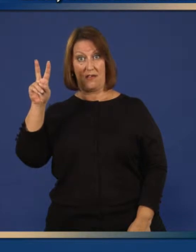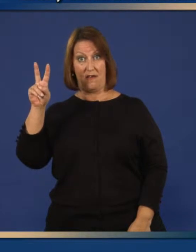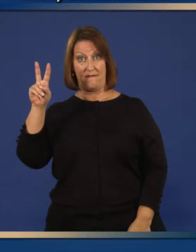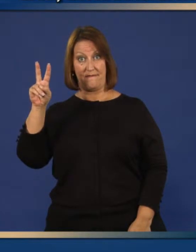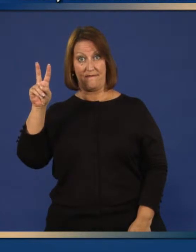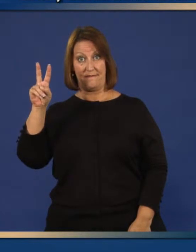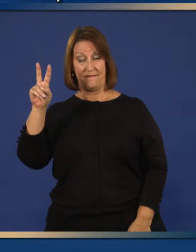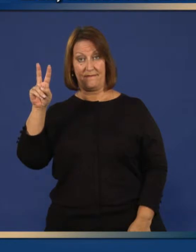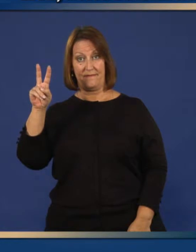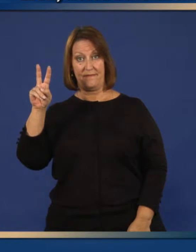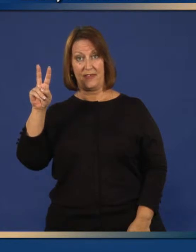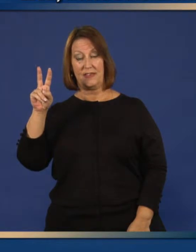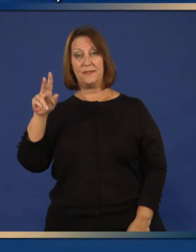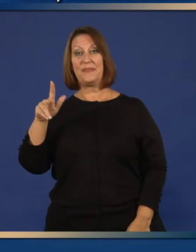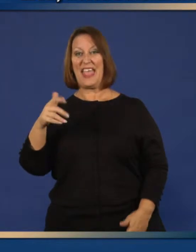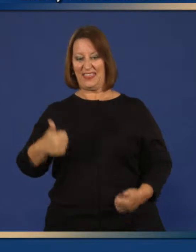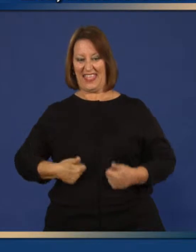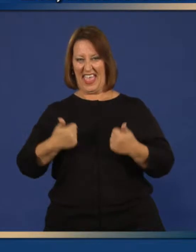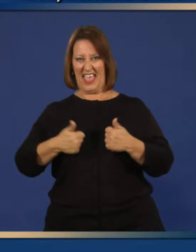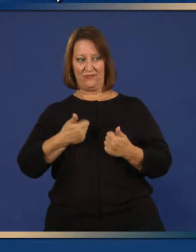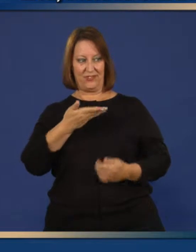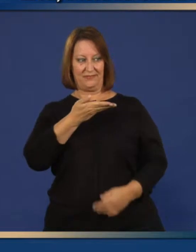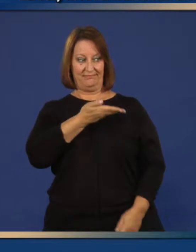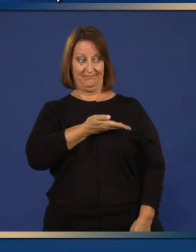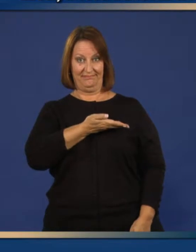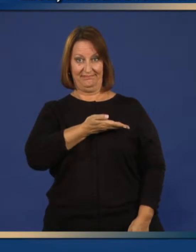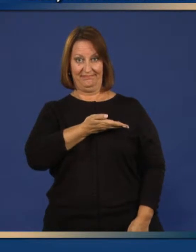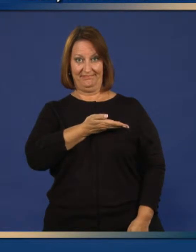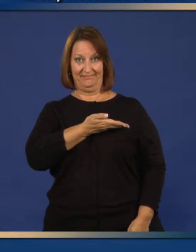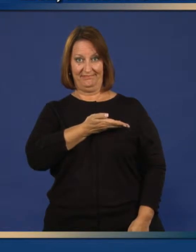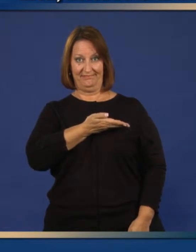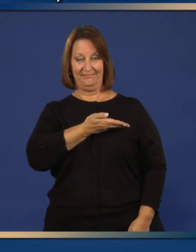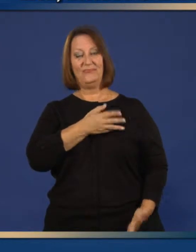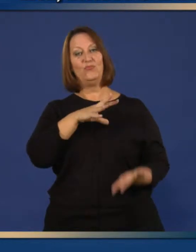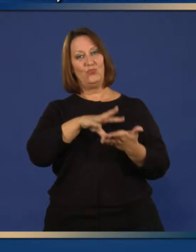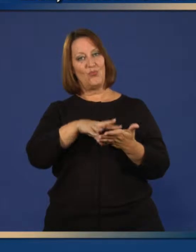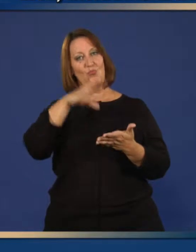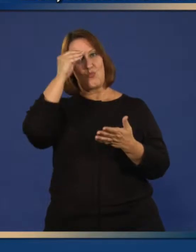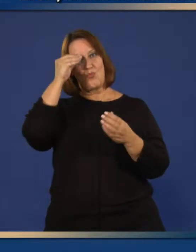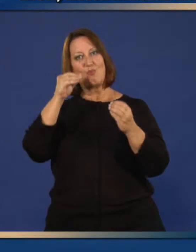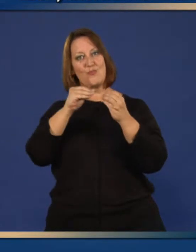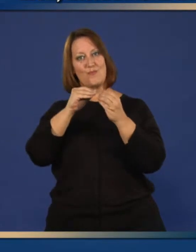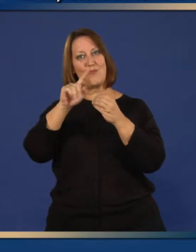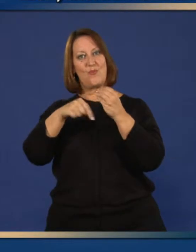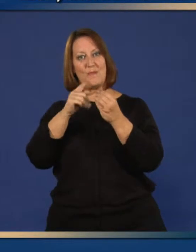www.cdc.gov at the address on the screen.